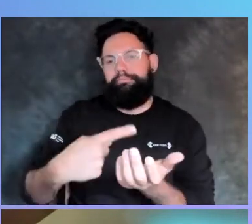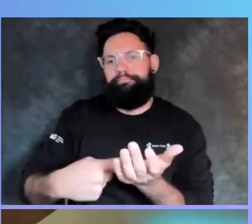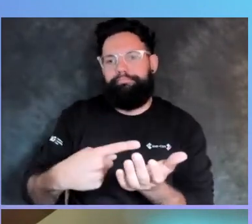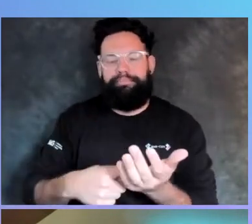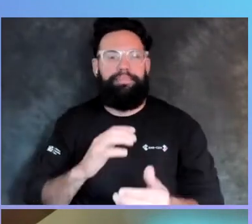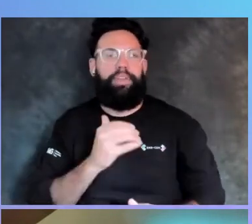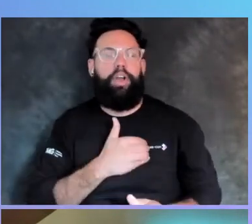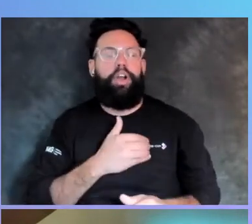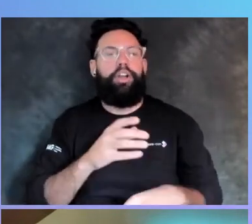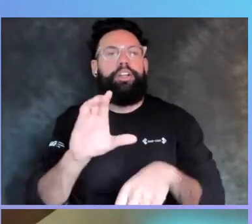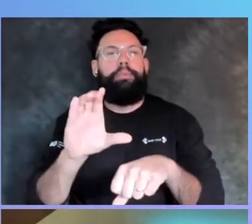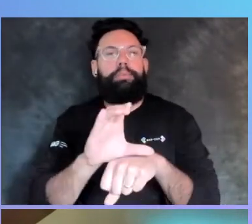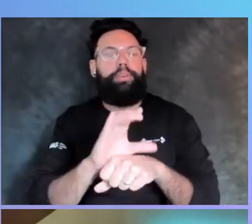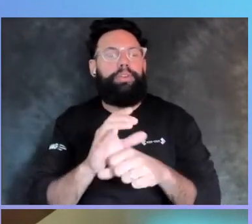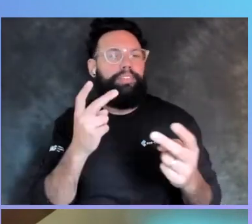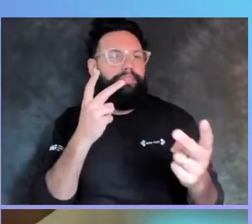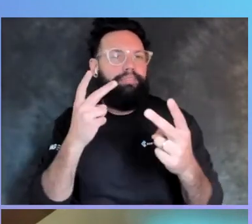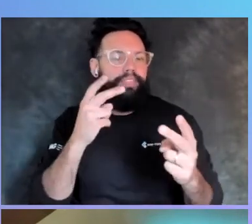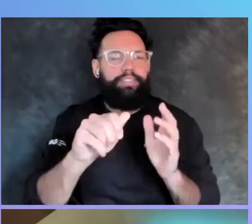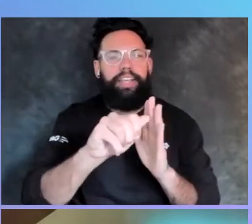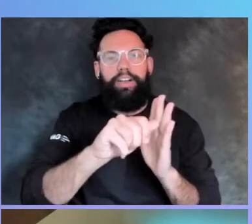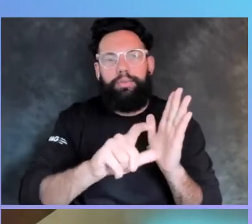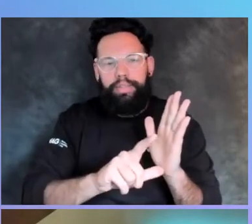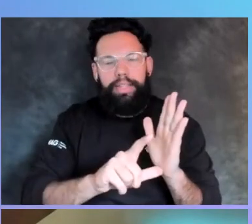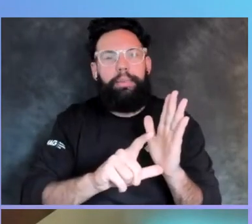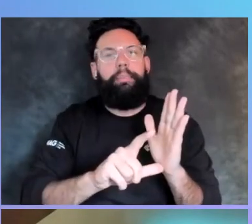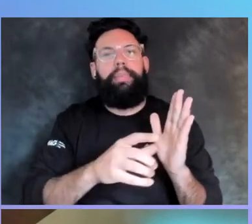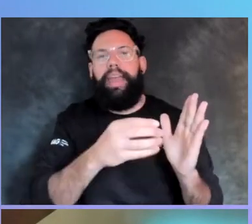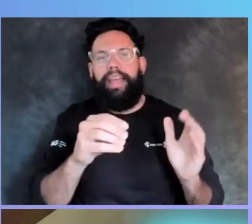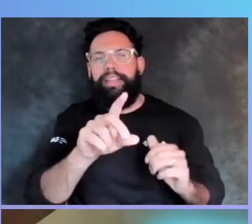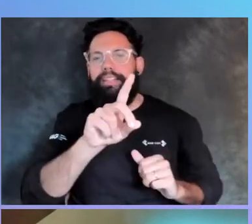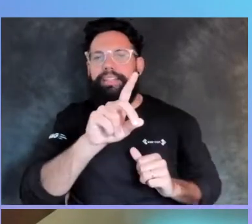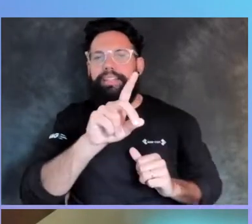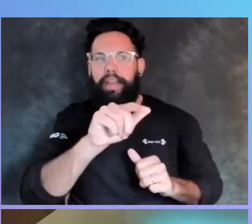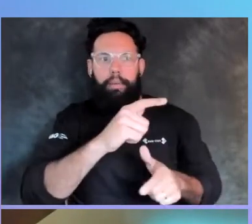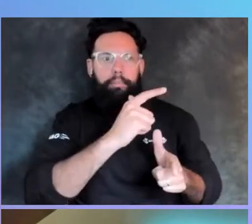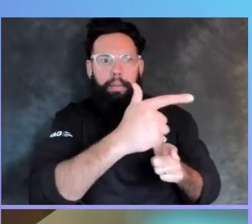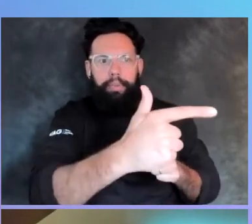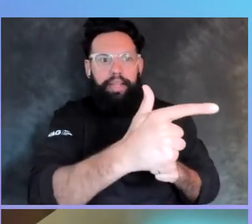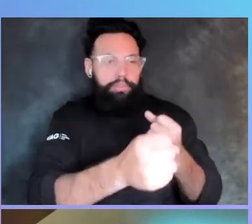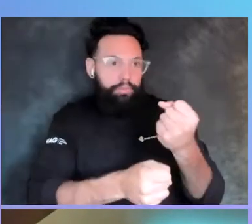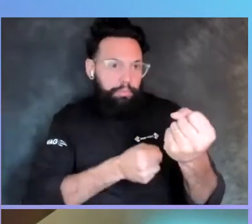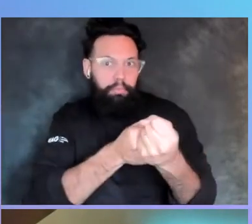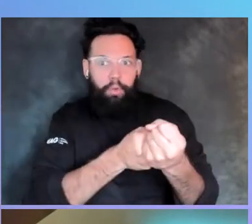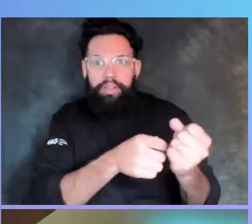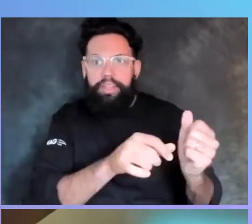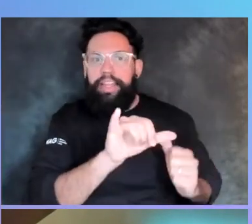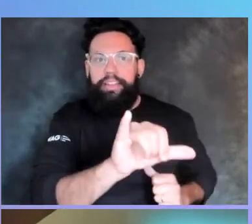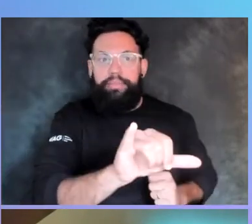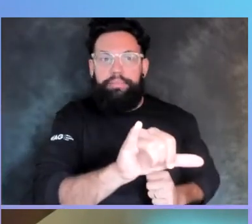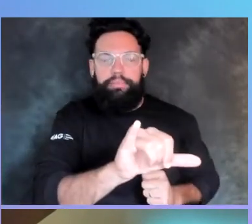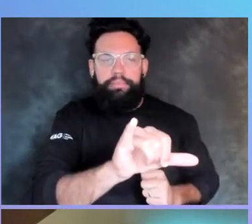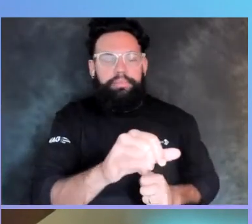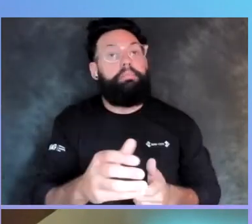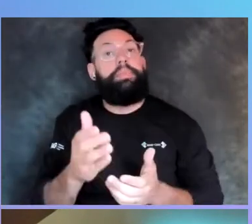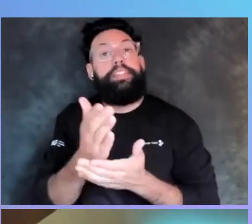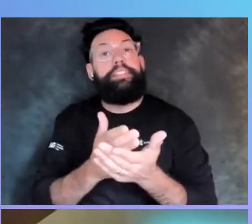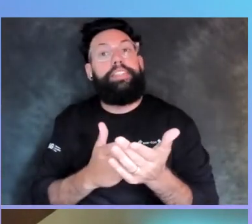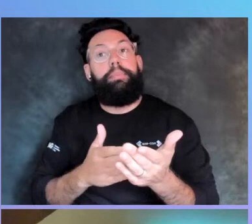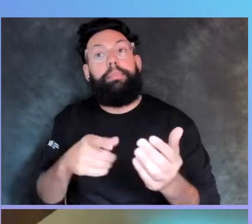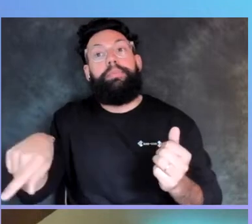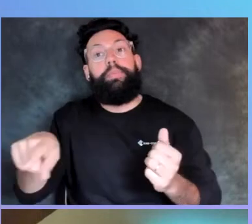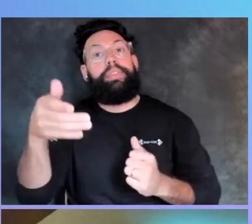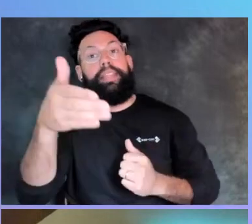vision algorithms and the data pipeline that is responsible for powering it. For those of you who aren't there, or for those of you who need a